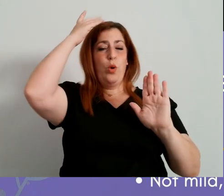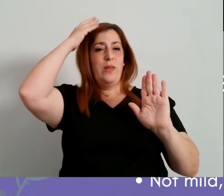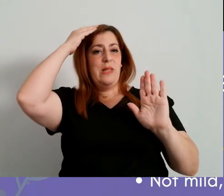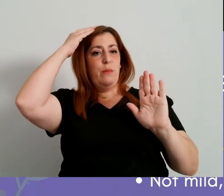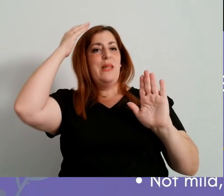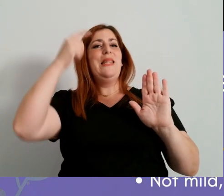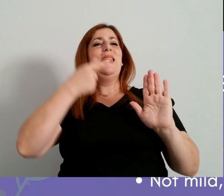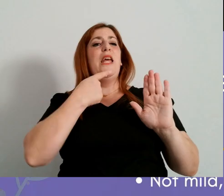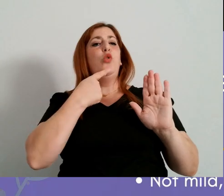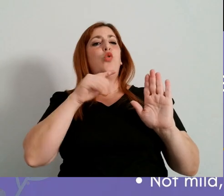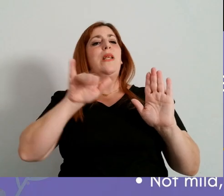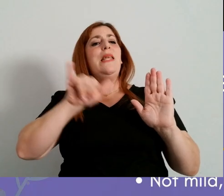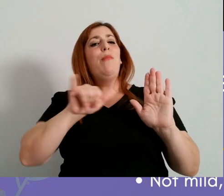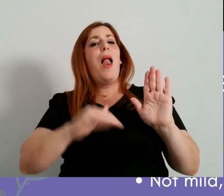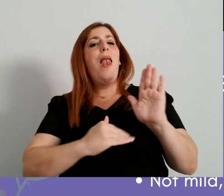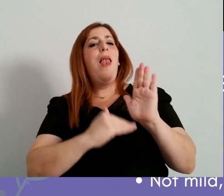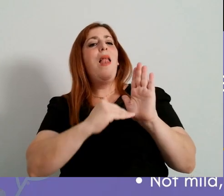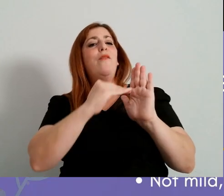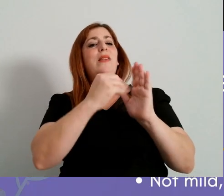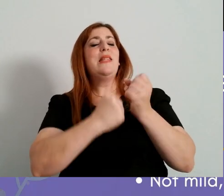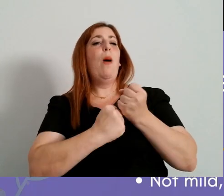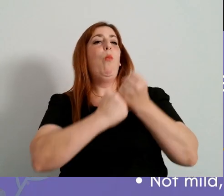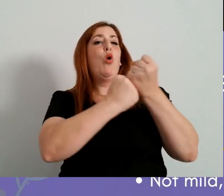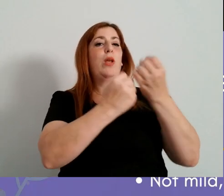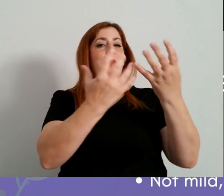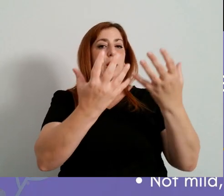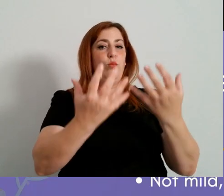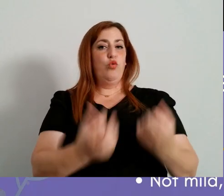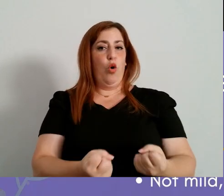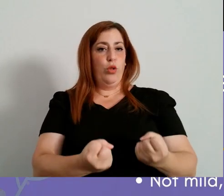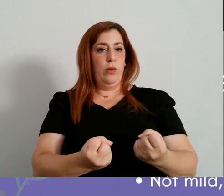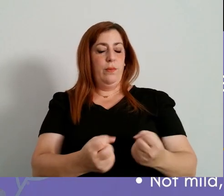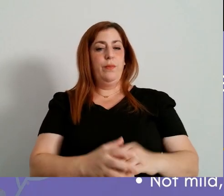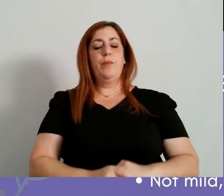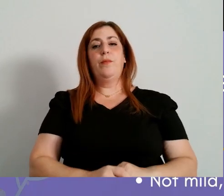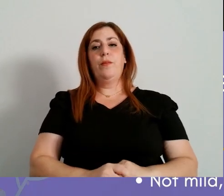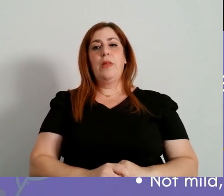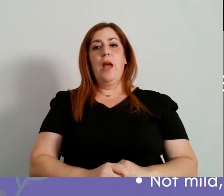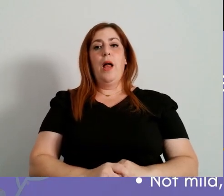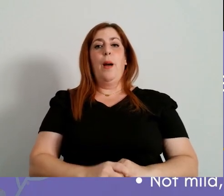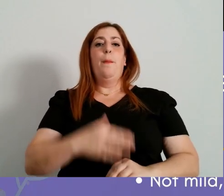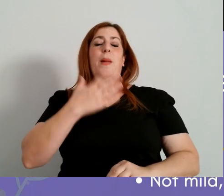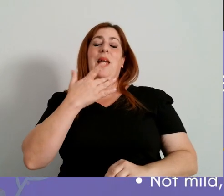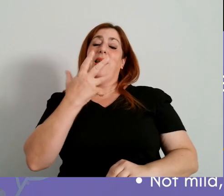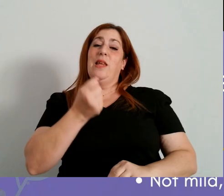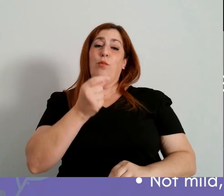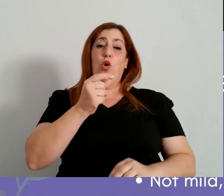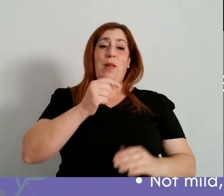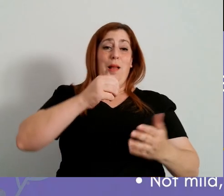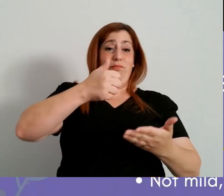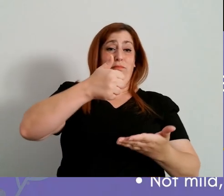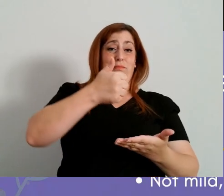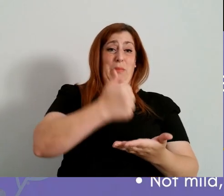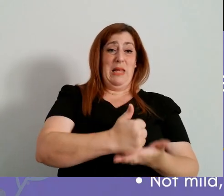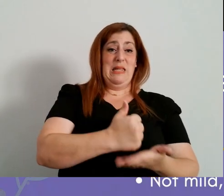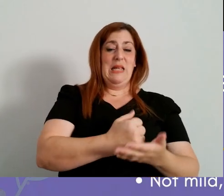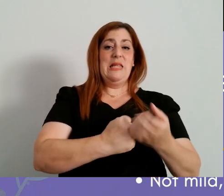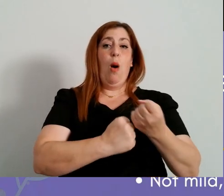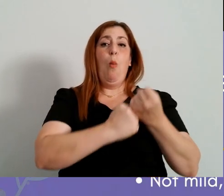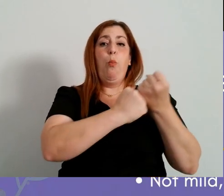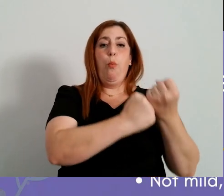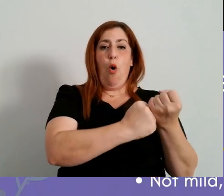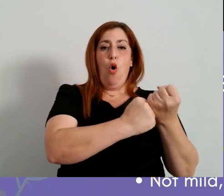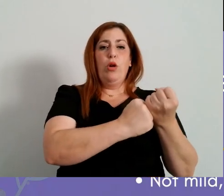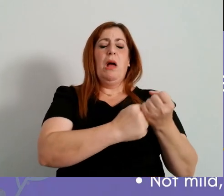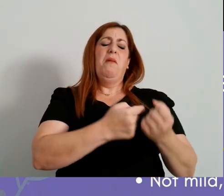So level 1 support needs is obviously when they need the least amount of support, but they still do need support. There's